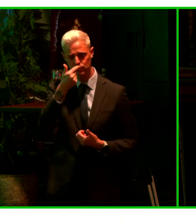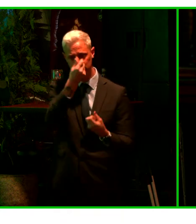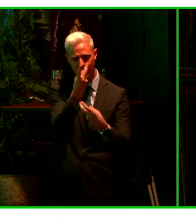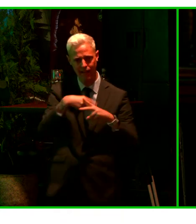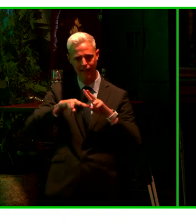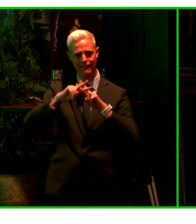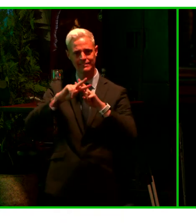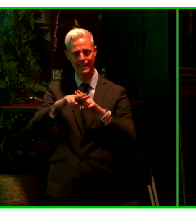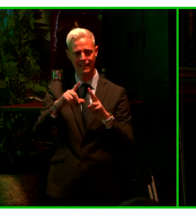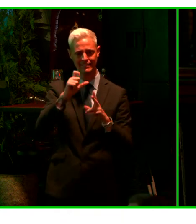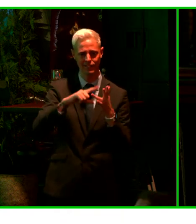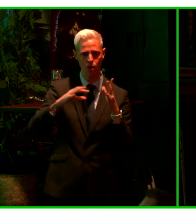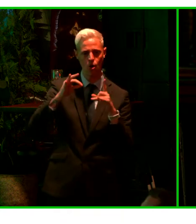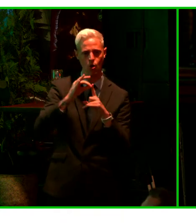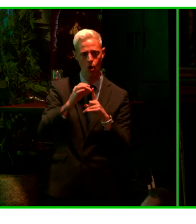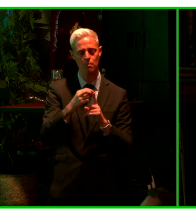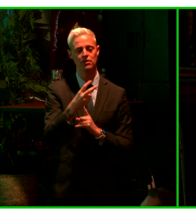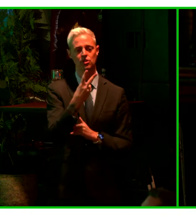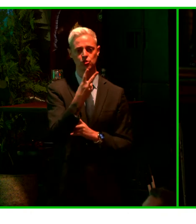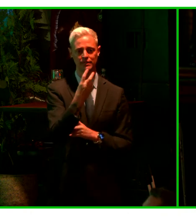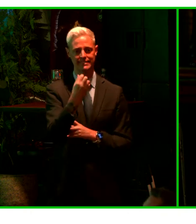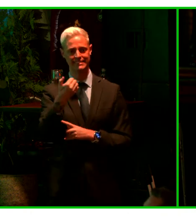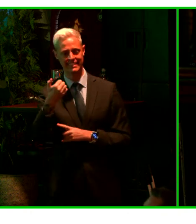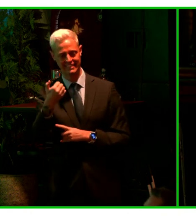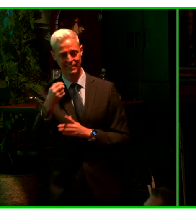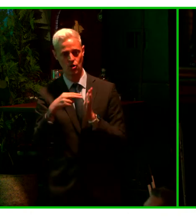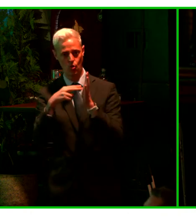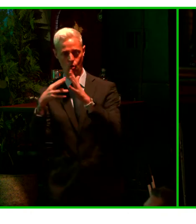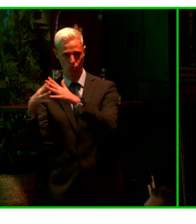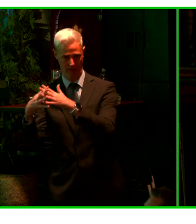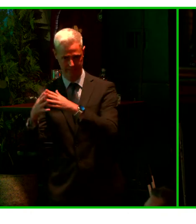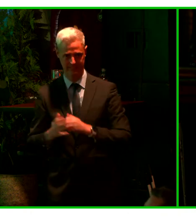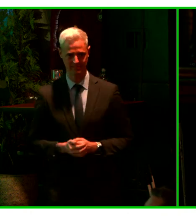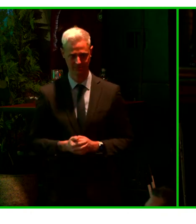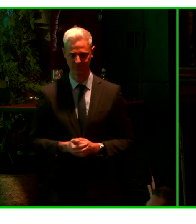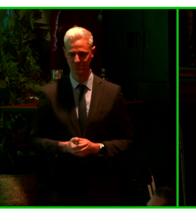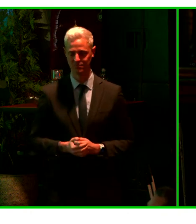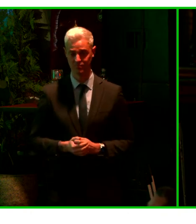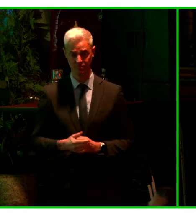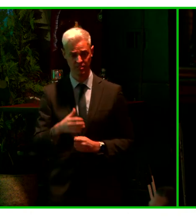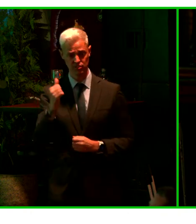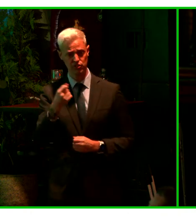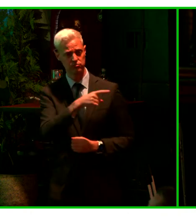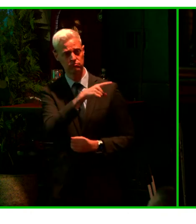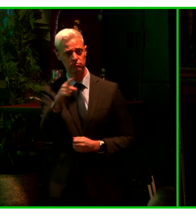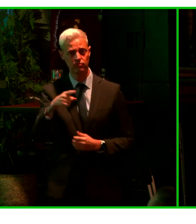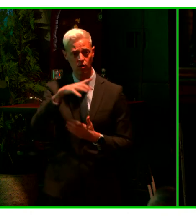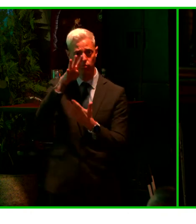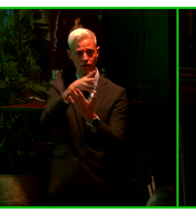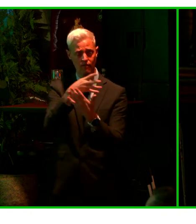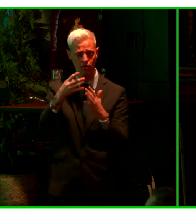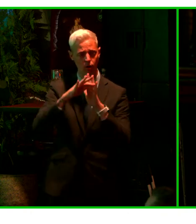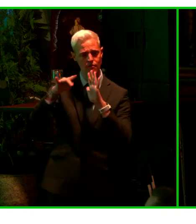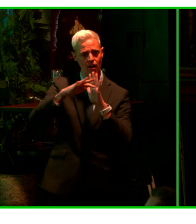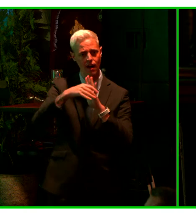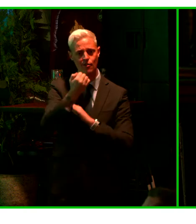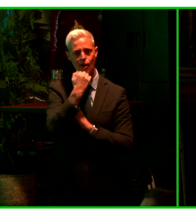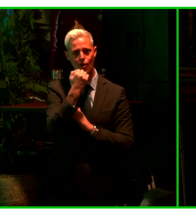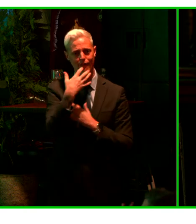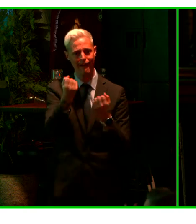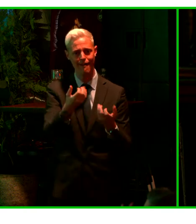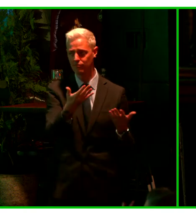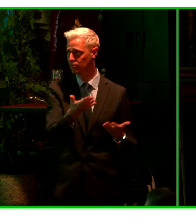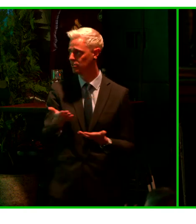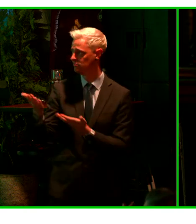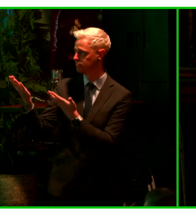hashtag COP26Northwest, NW. There should be a Wi-Fi code. Yep, there it is on the screen. And